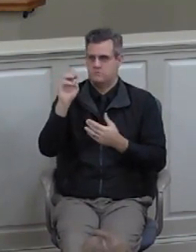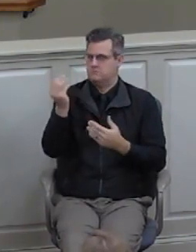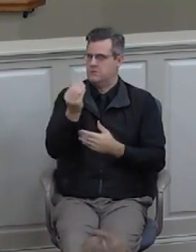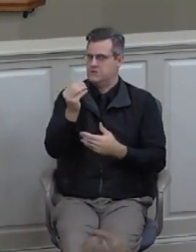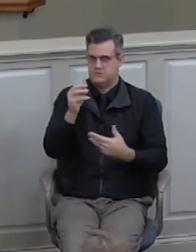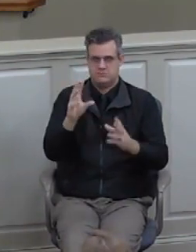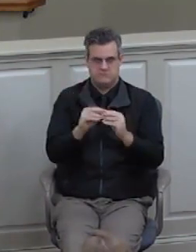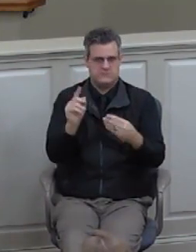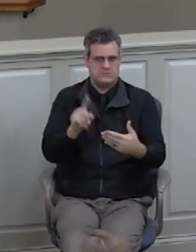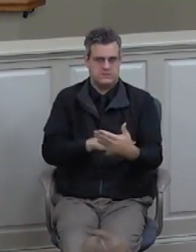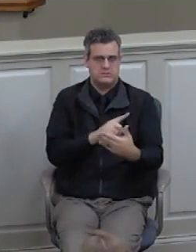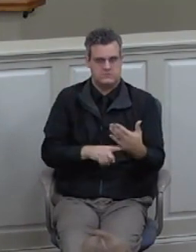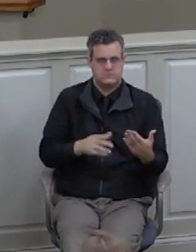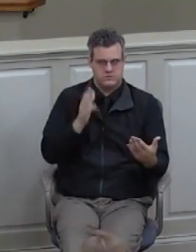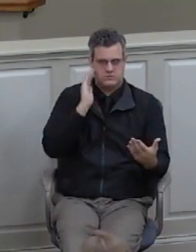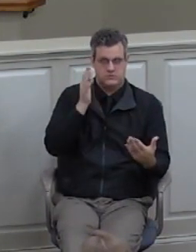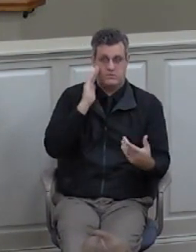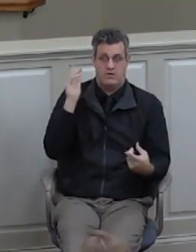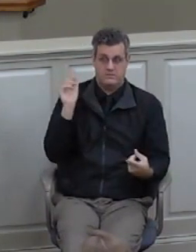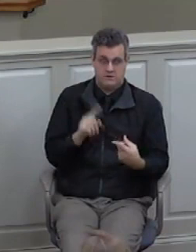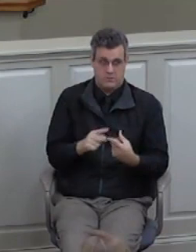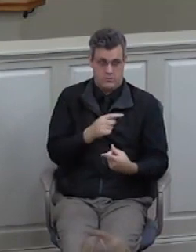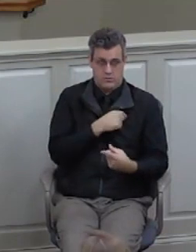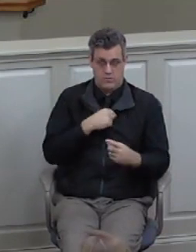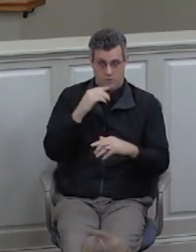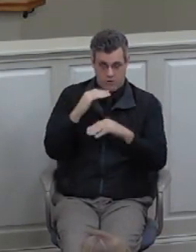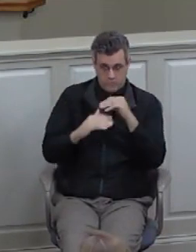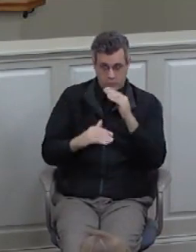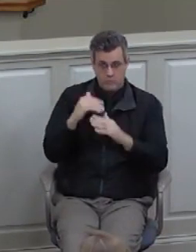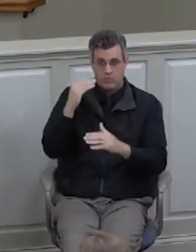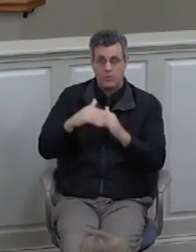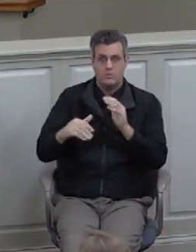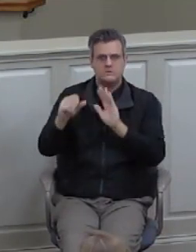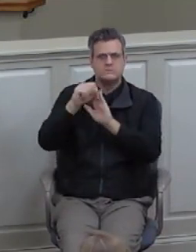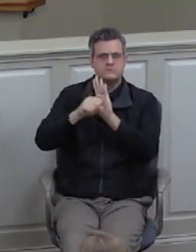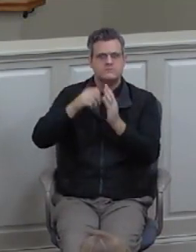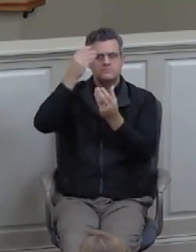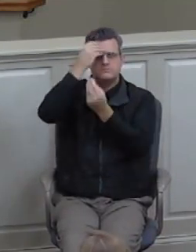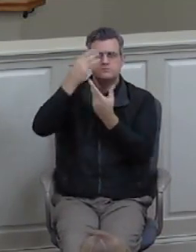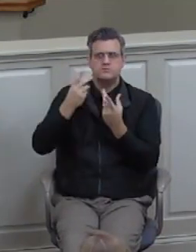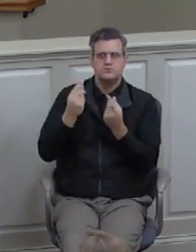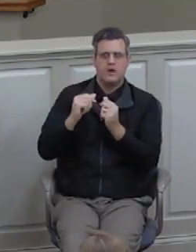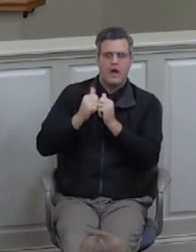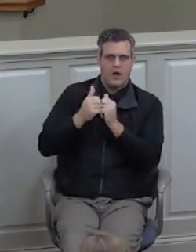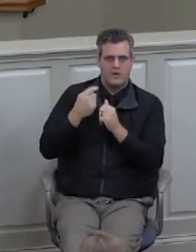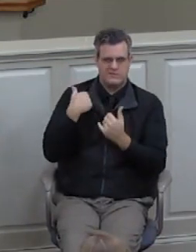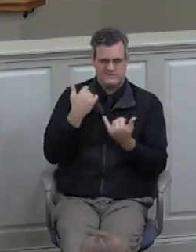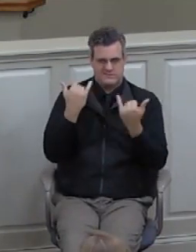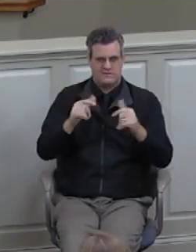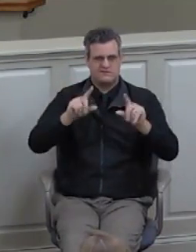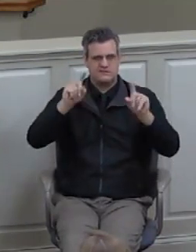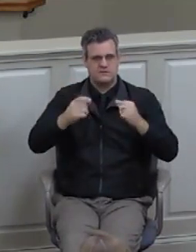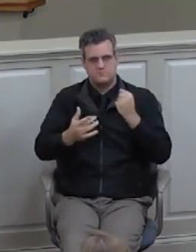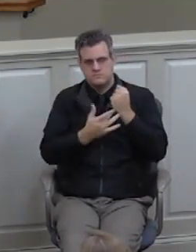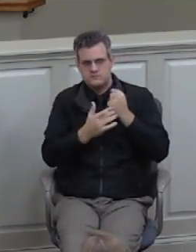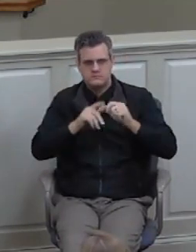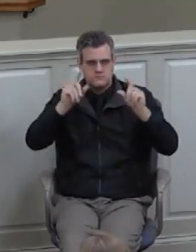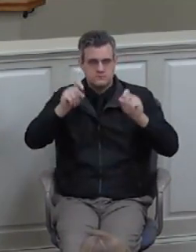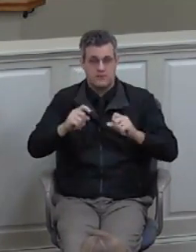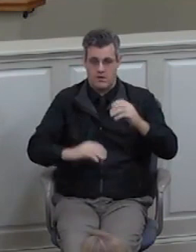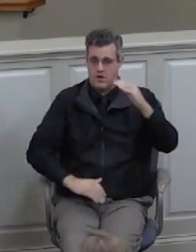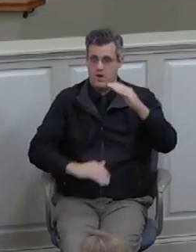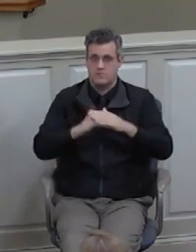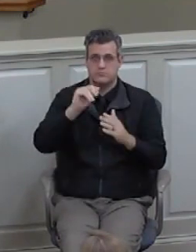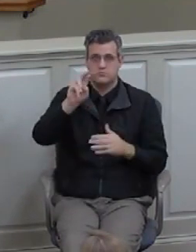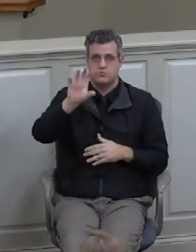So until we are comfortable with guidance from the state, we are testing technology that would allow up to 250